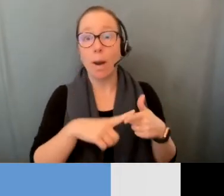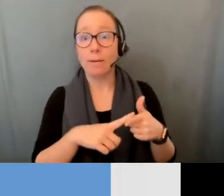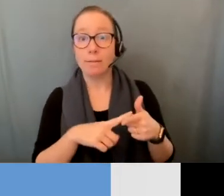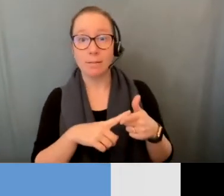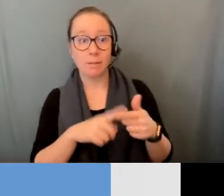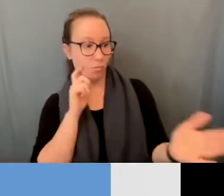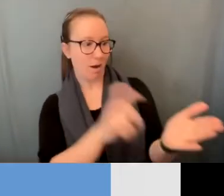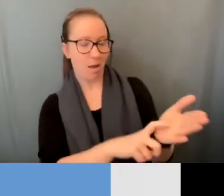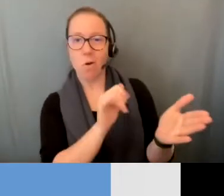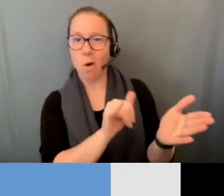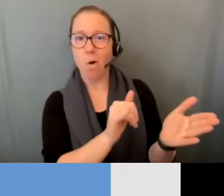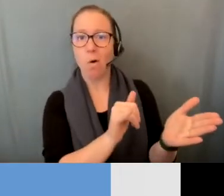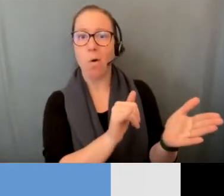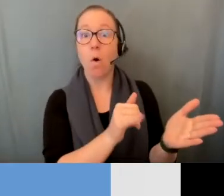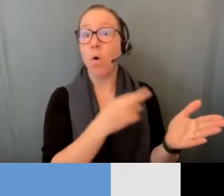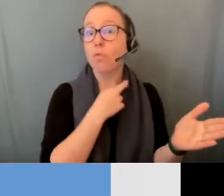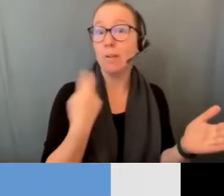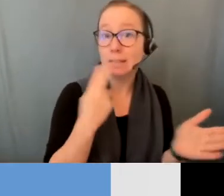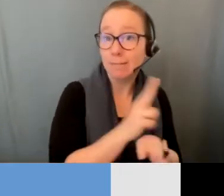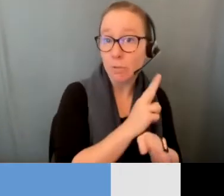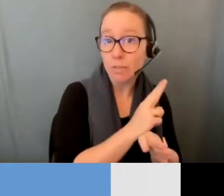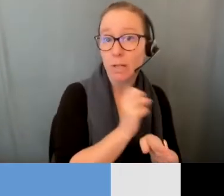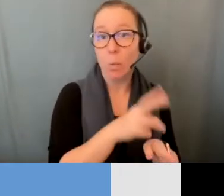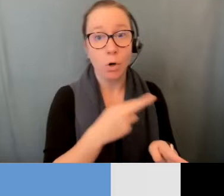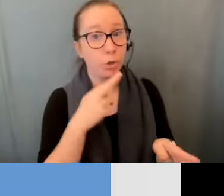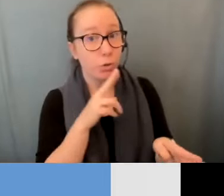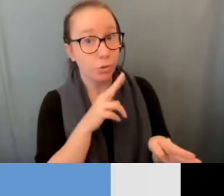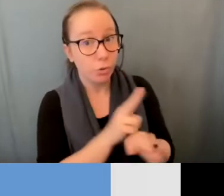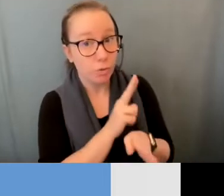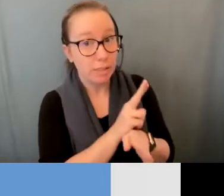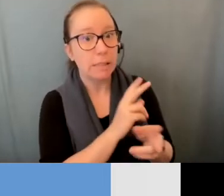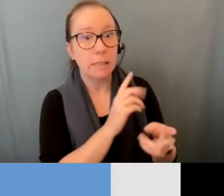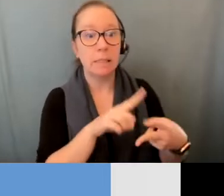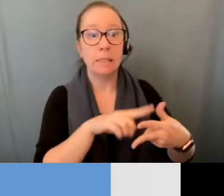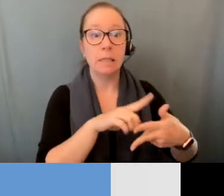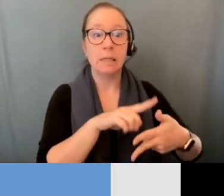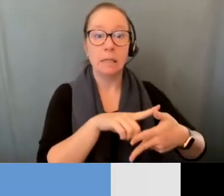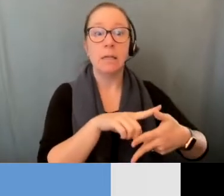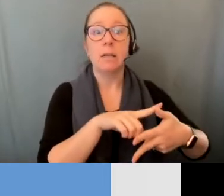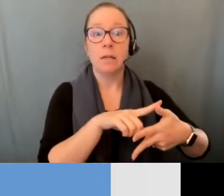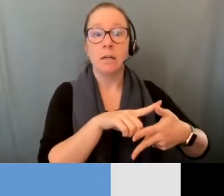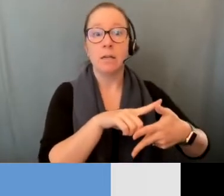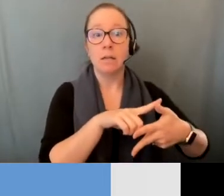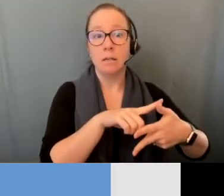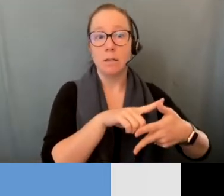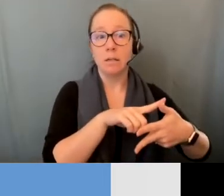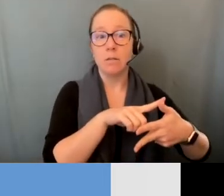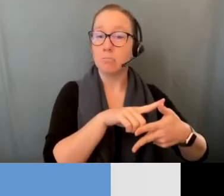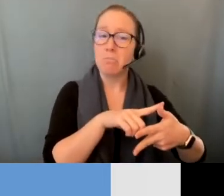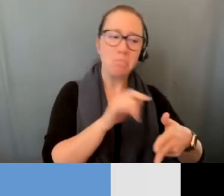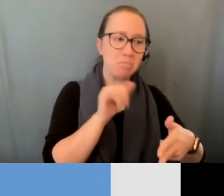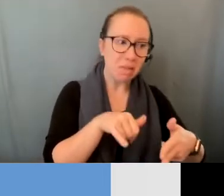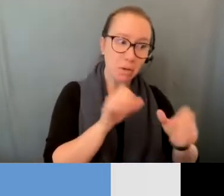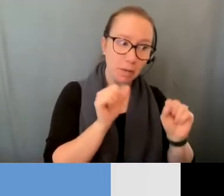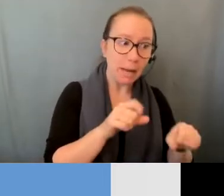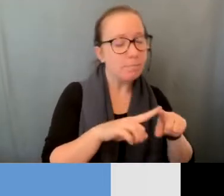that somebody is using or at risk of using, make sure that quitting is a perfectly appropriate thing to do, that the individual can do it, and there's